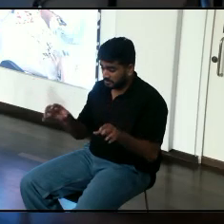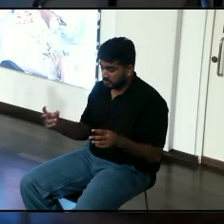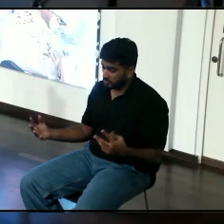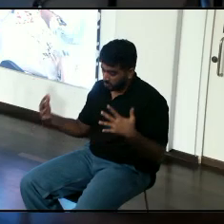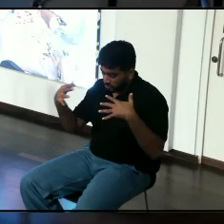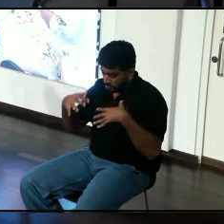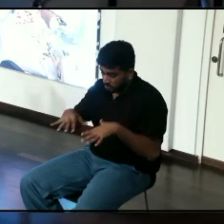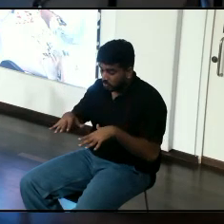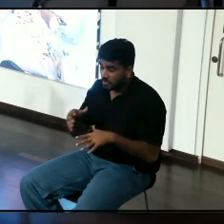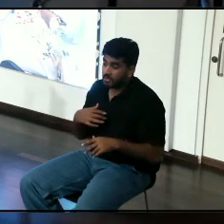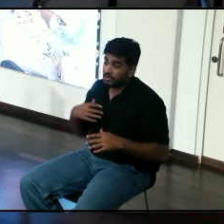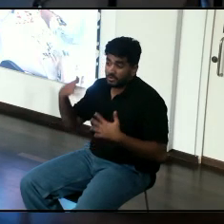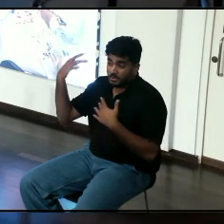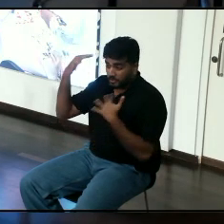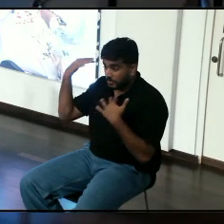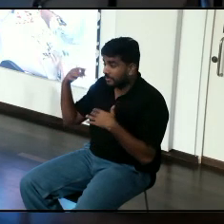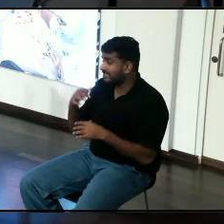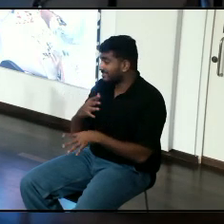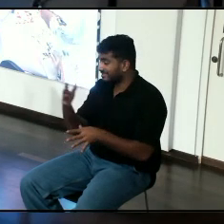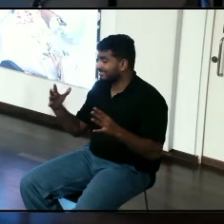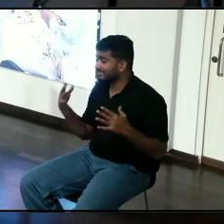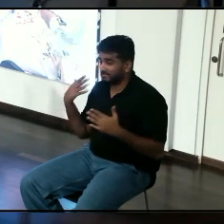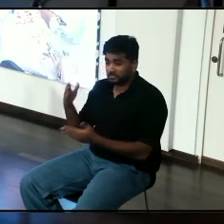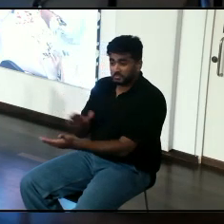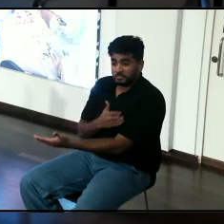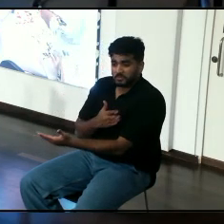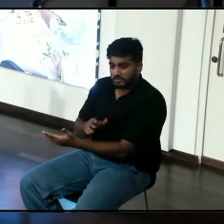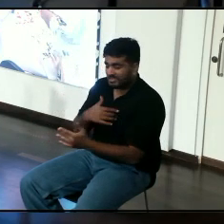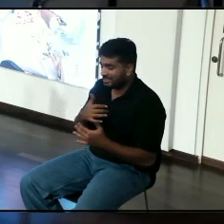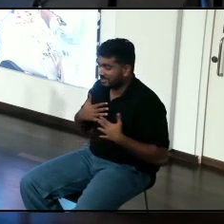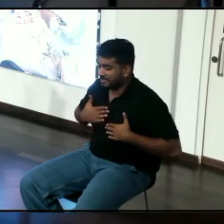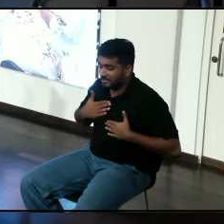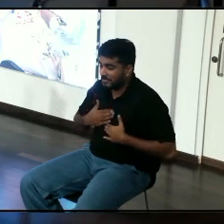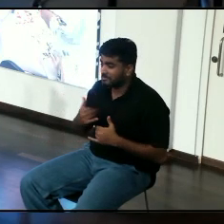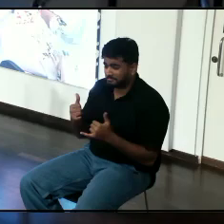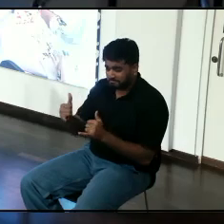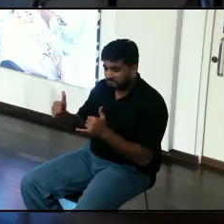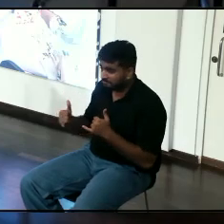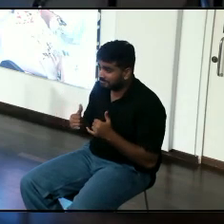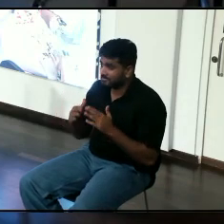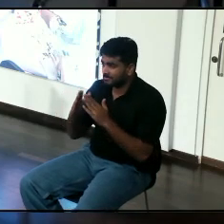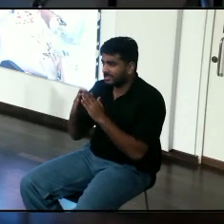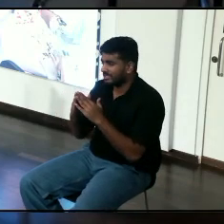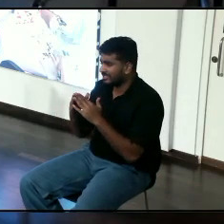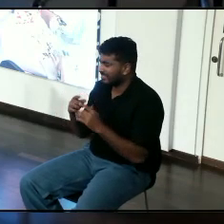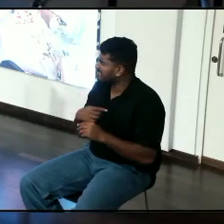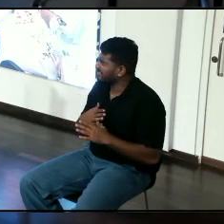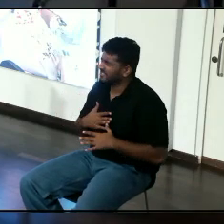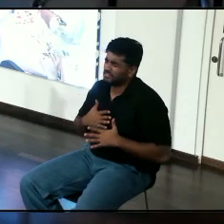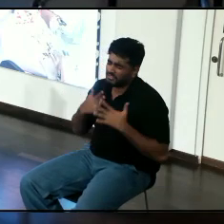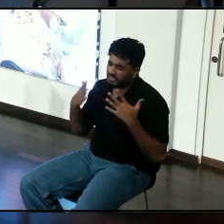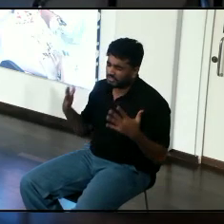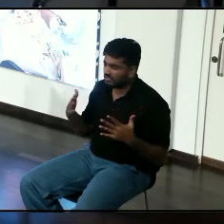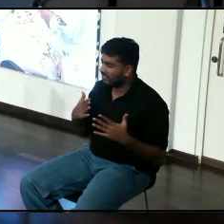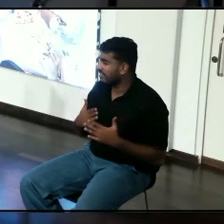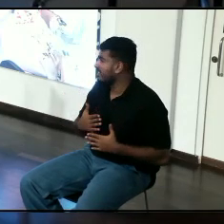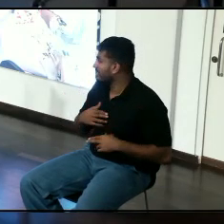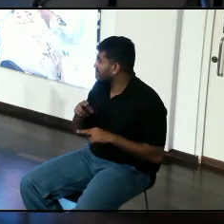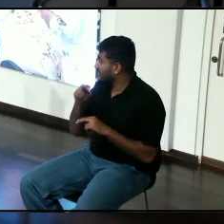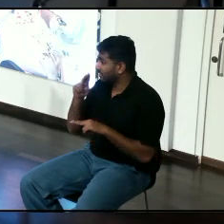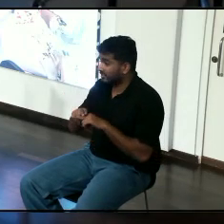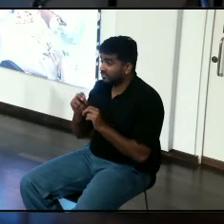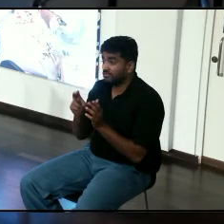in the ballroom and a huge feast. We would play all around the house. It was so much fun. Sadly, most of the